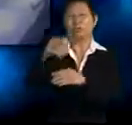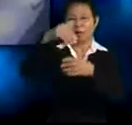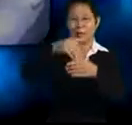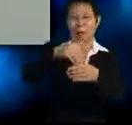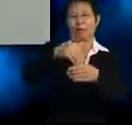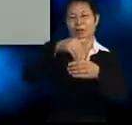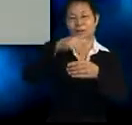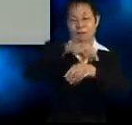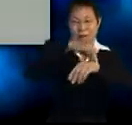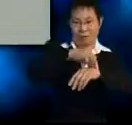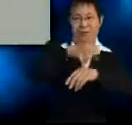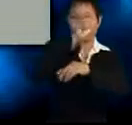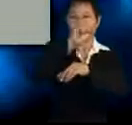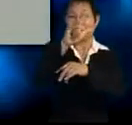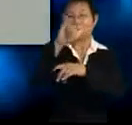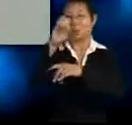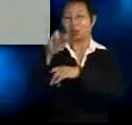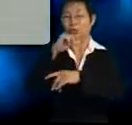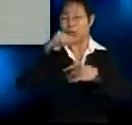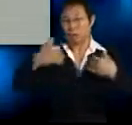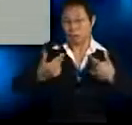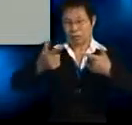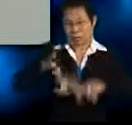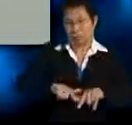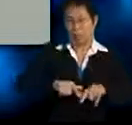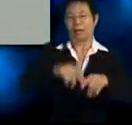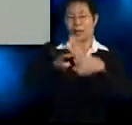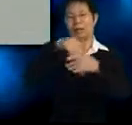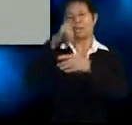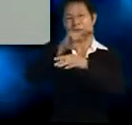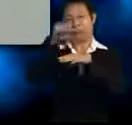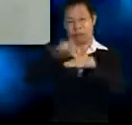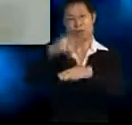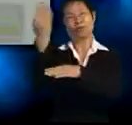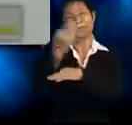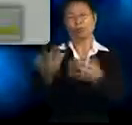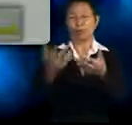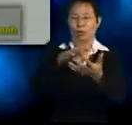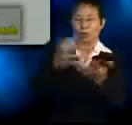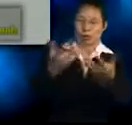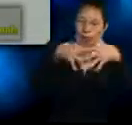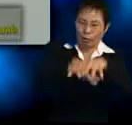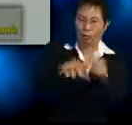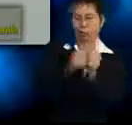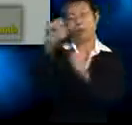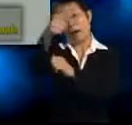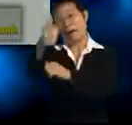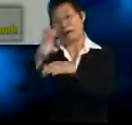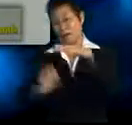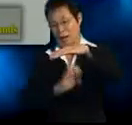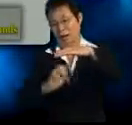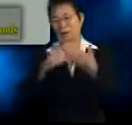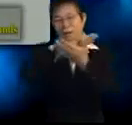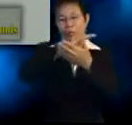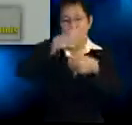crust. Silicon does not occur freely in nature. It usually combines with other elements to